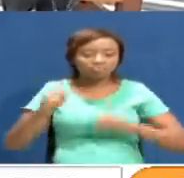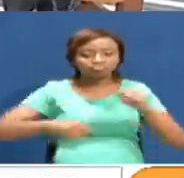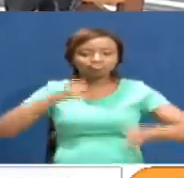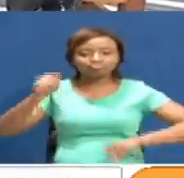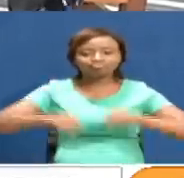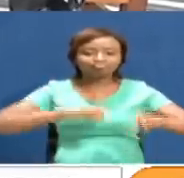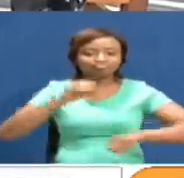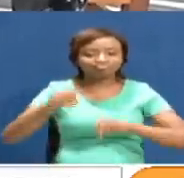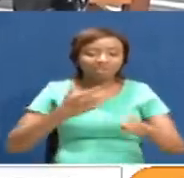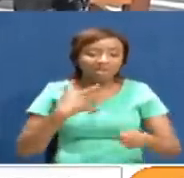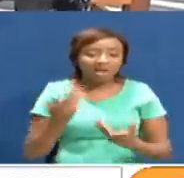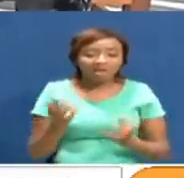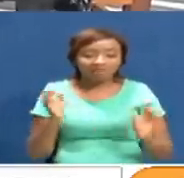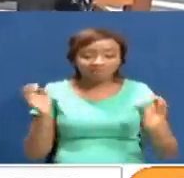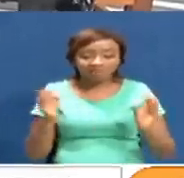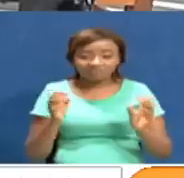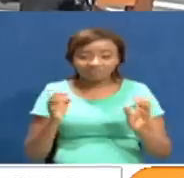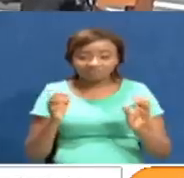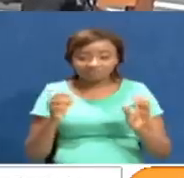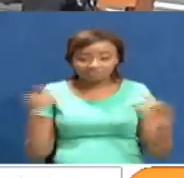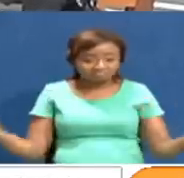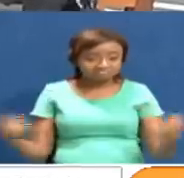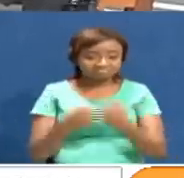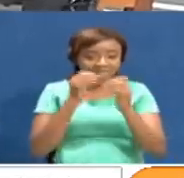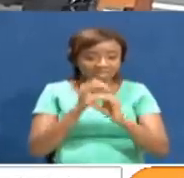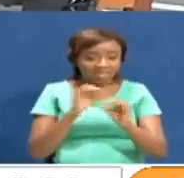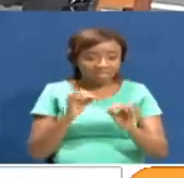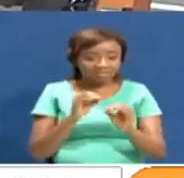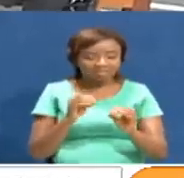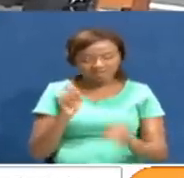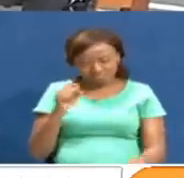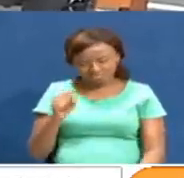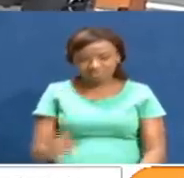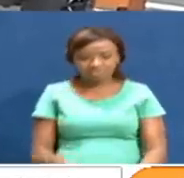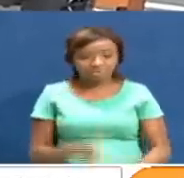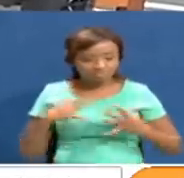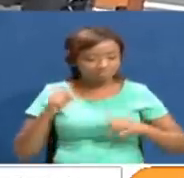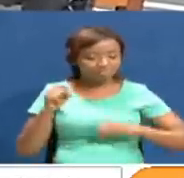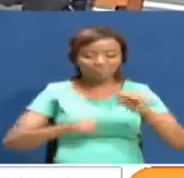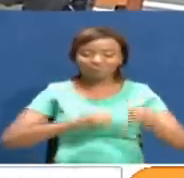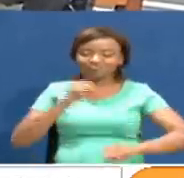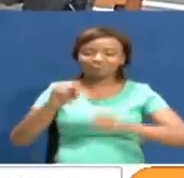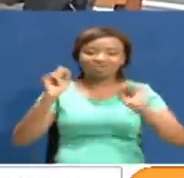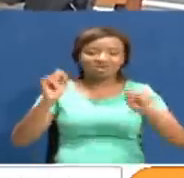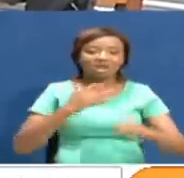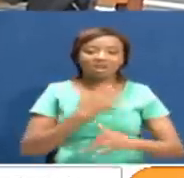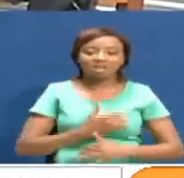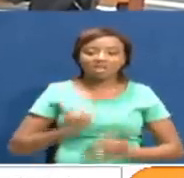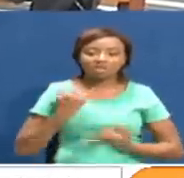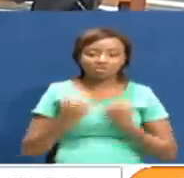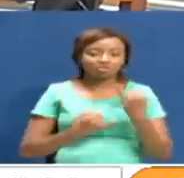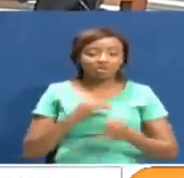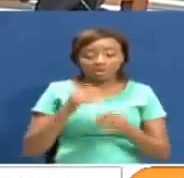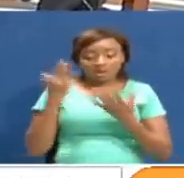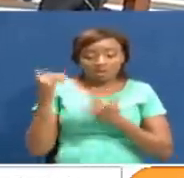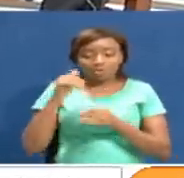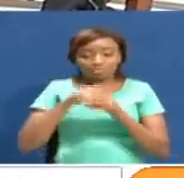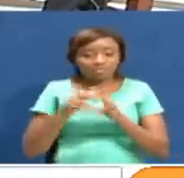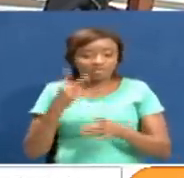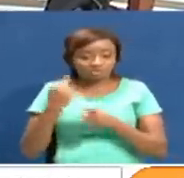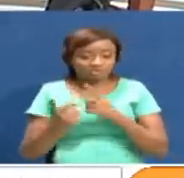the city without being run over? Yes, that's possible. And we hope within the 2 years